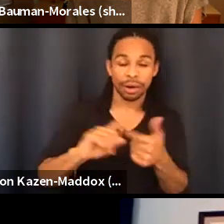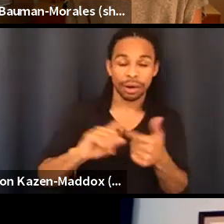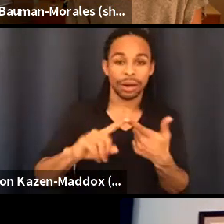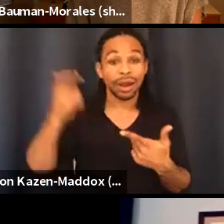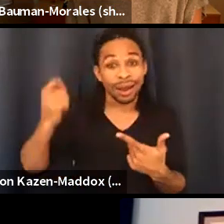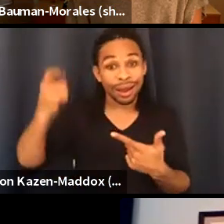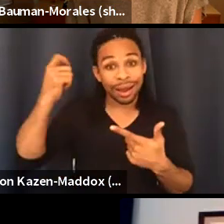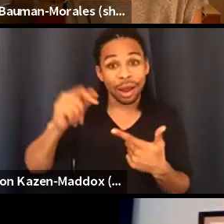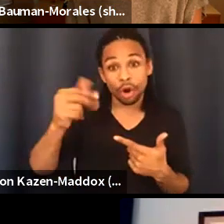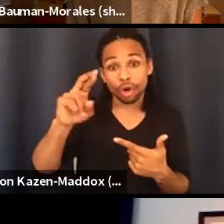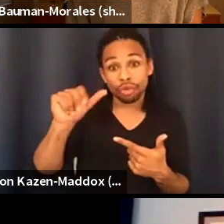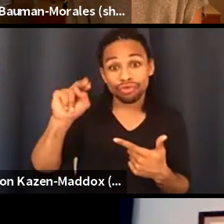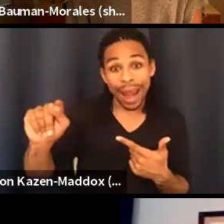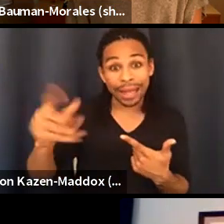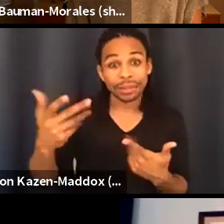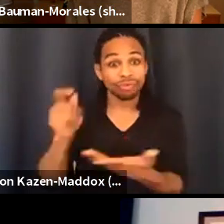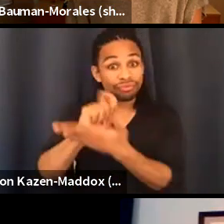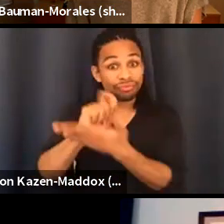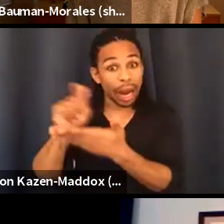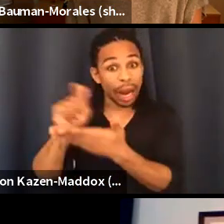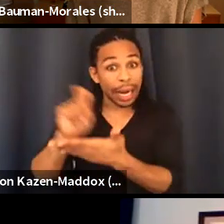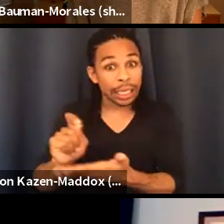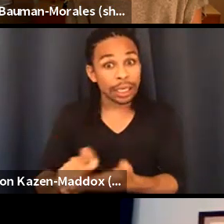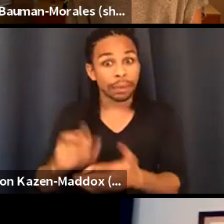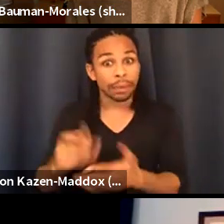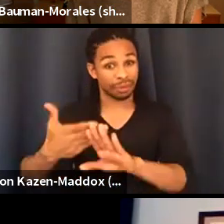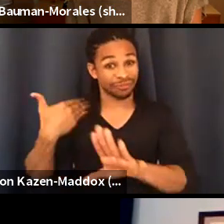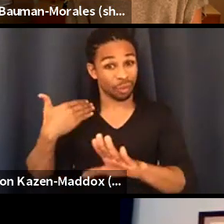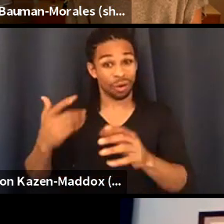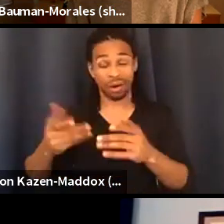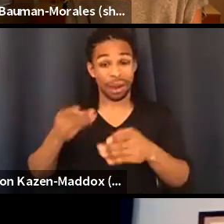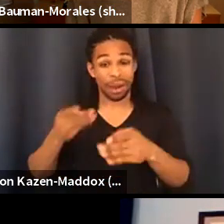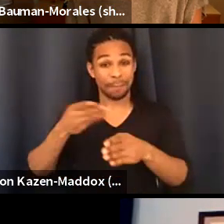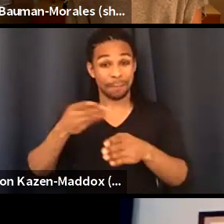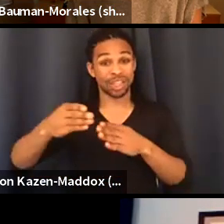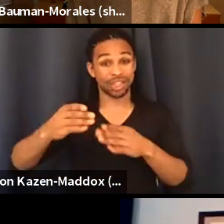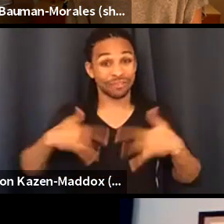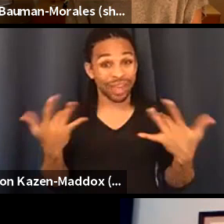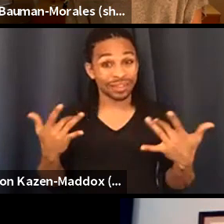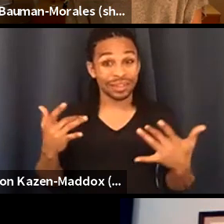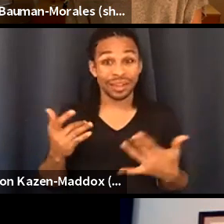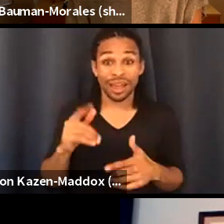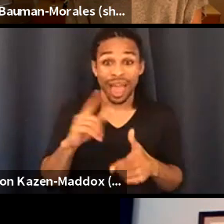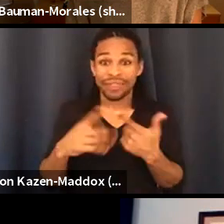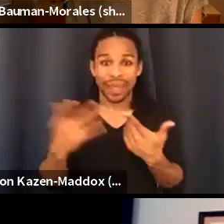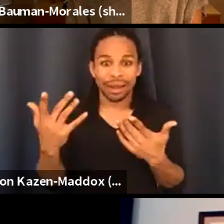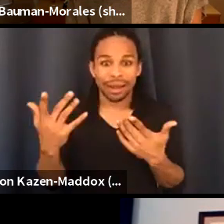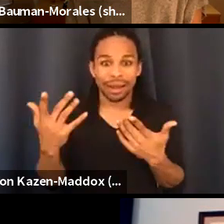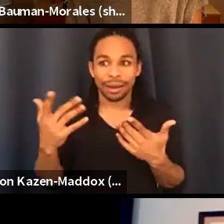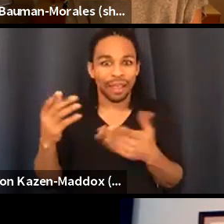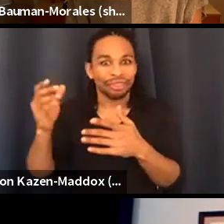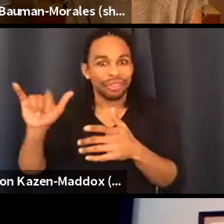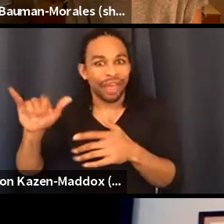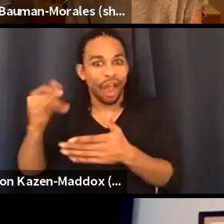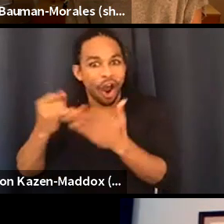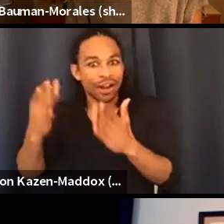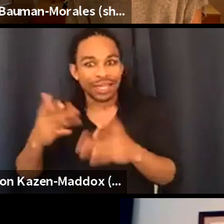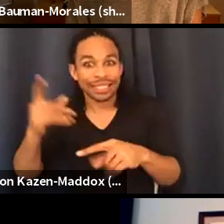update their application, you know, whatever it is, there's this sense of we need that